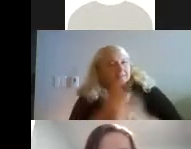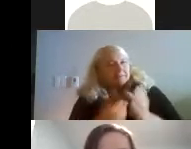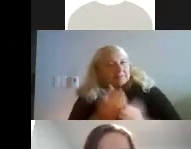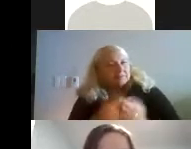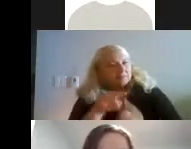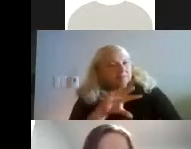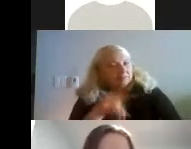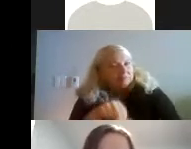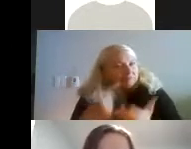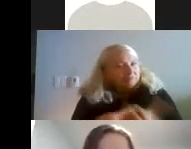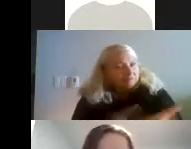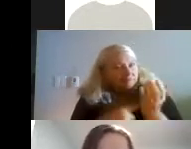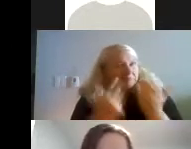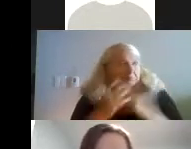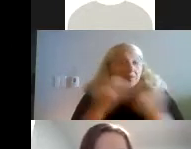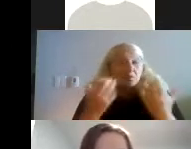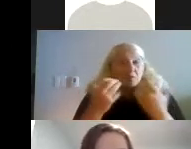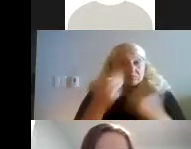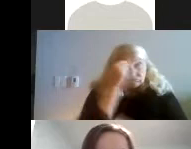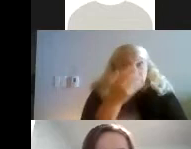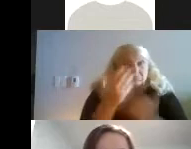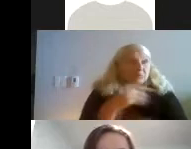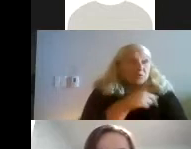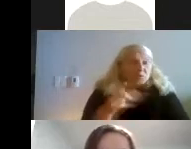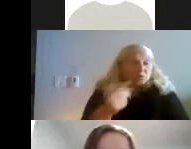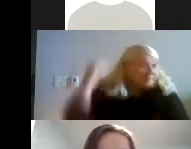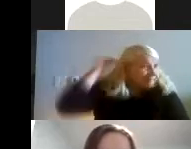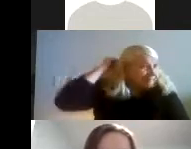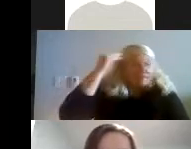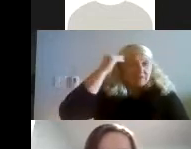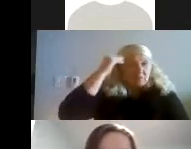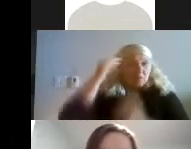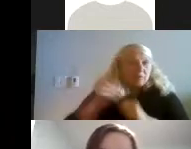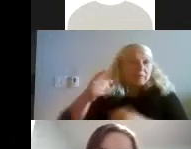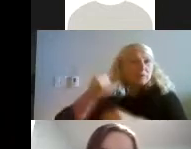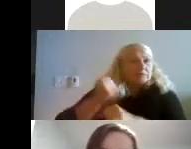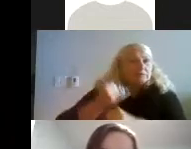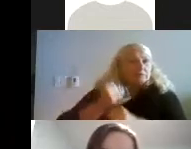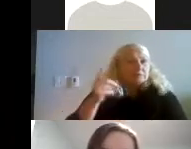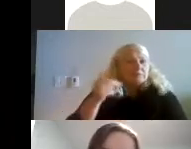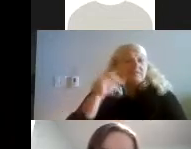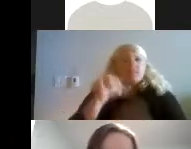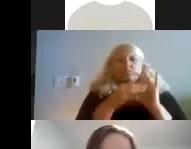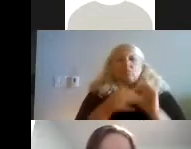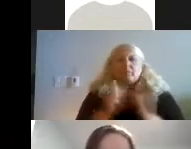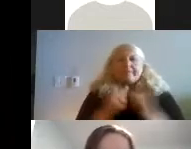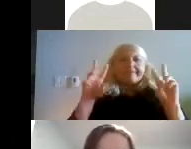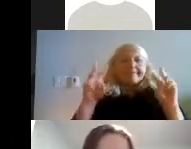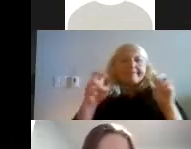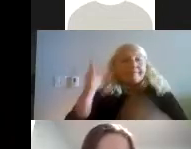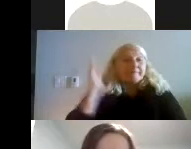most people are at least familiar with the residential school system. And this was closely tied with the Indian hospitals, which were segregated